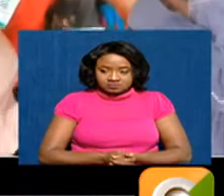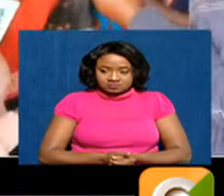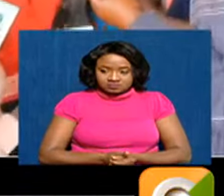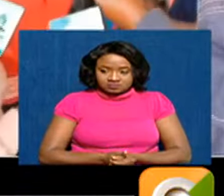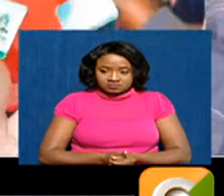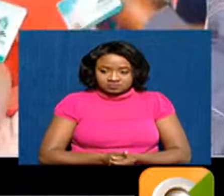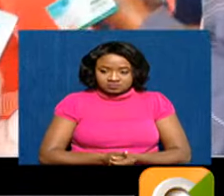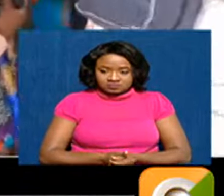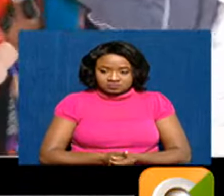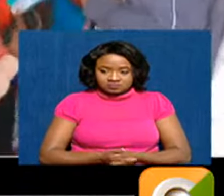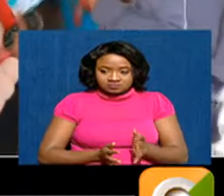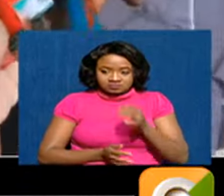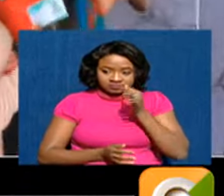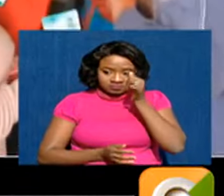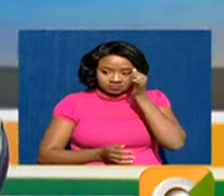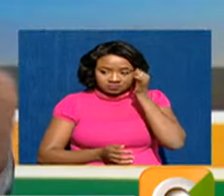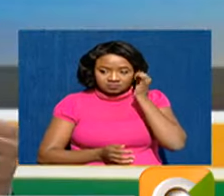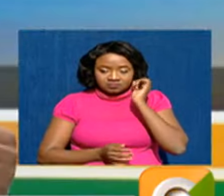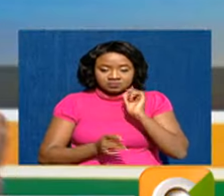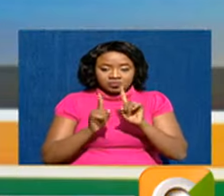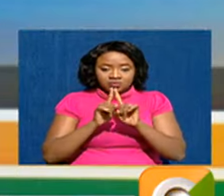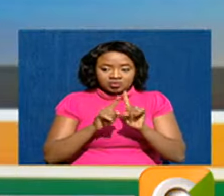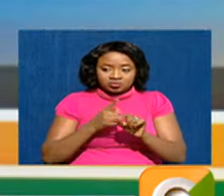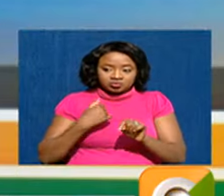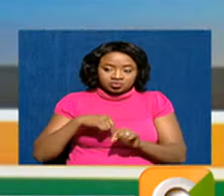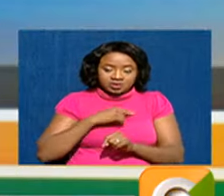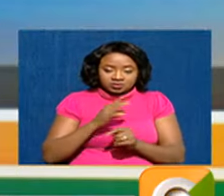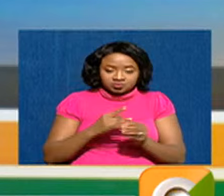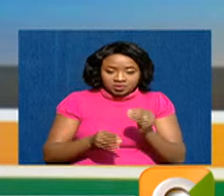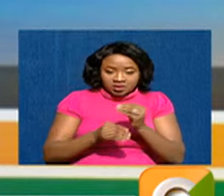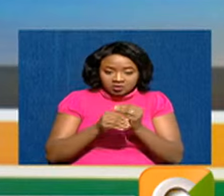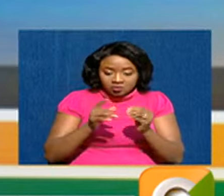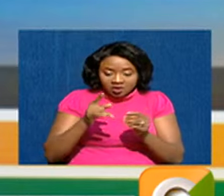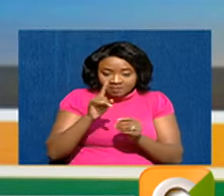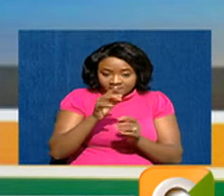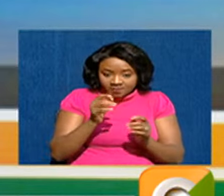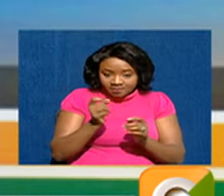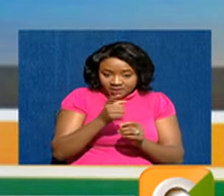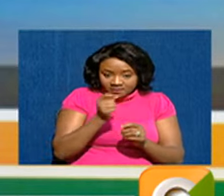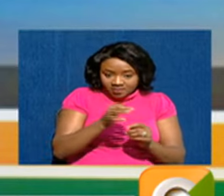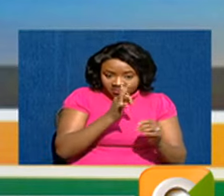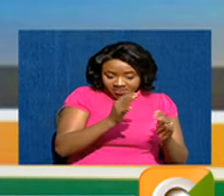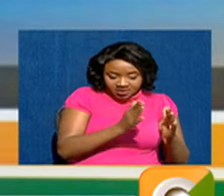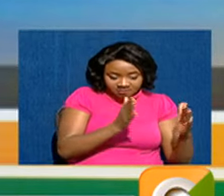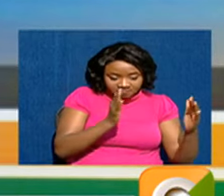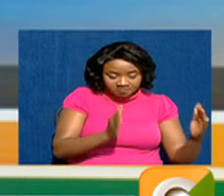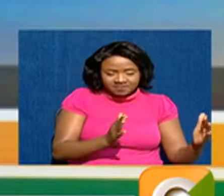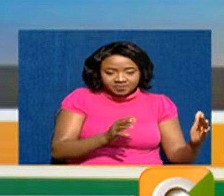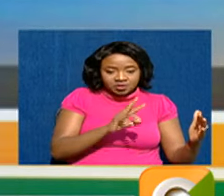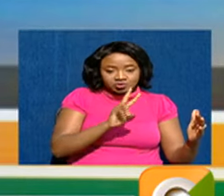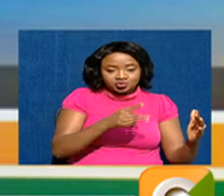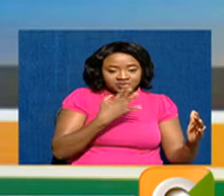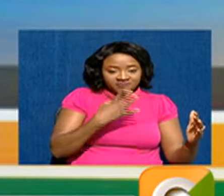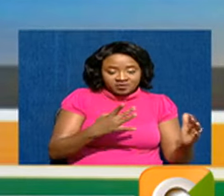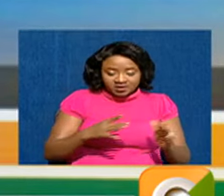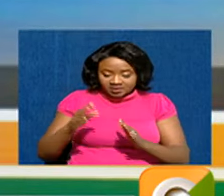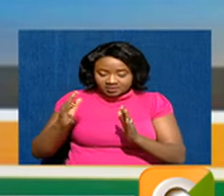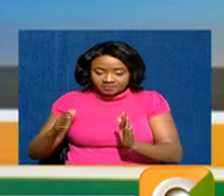also add more money, but the next quarter. So the next problem we are noticing is